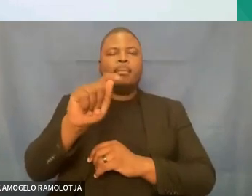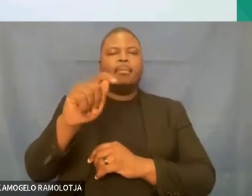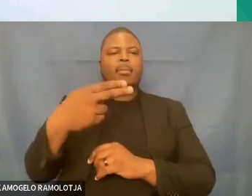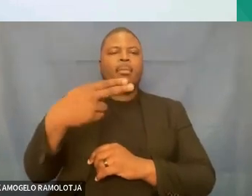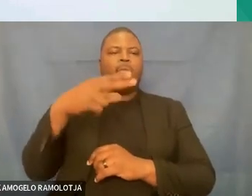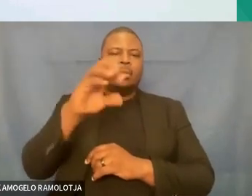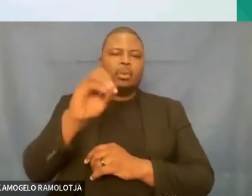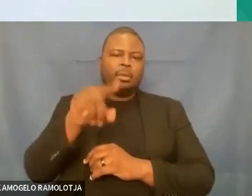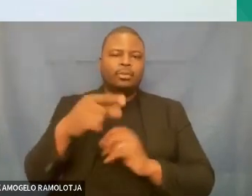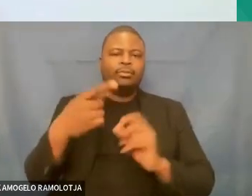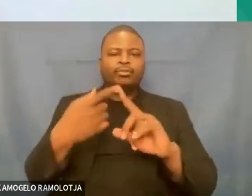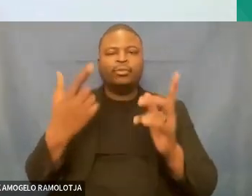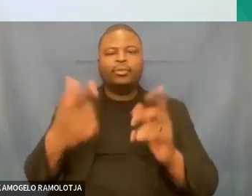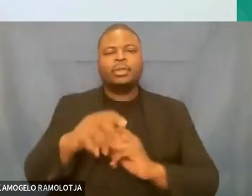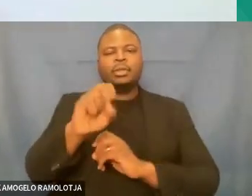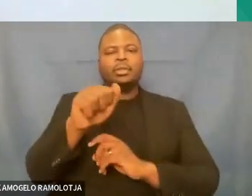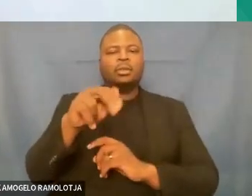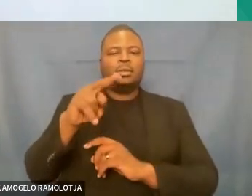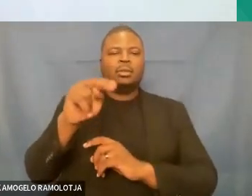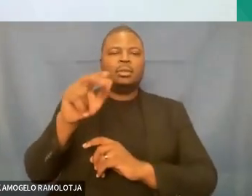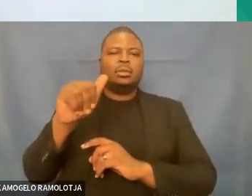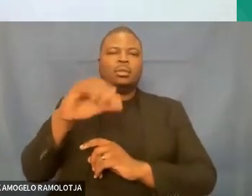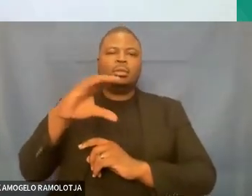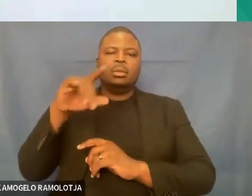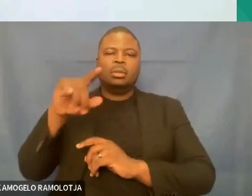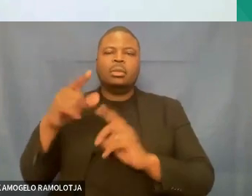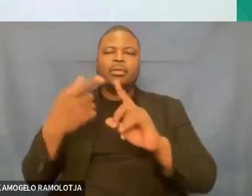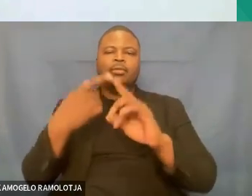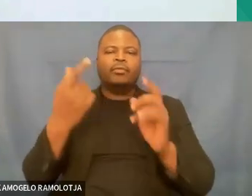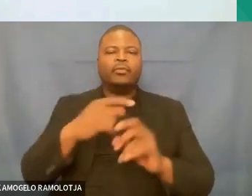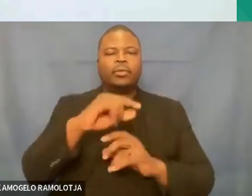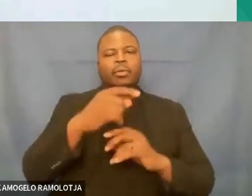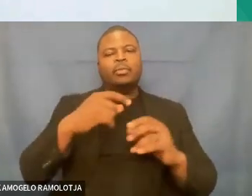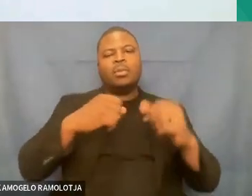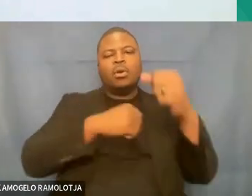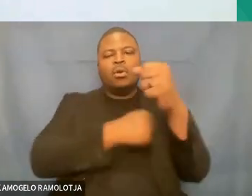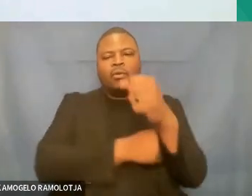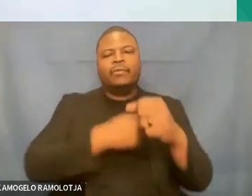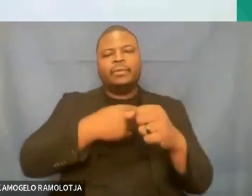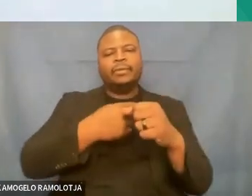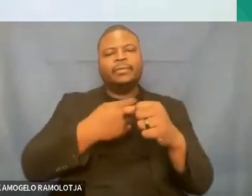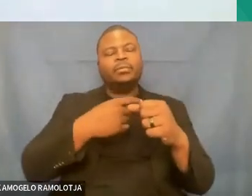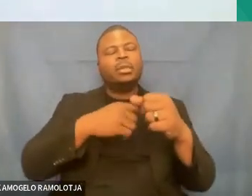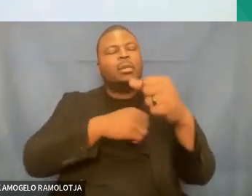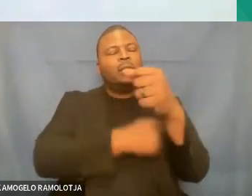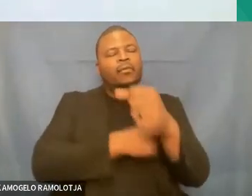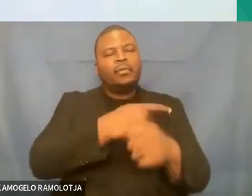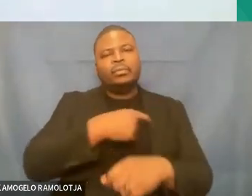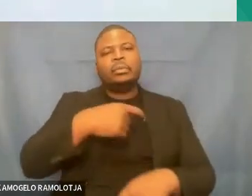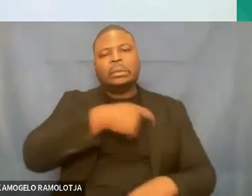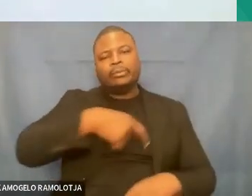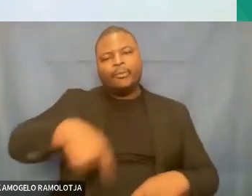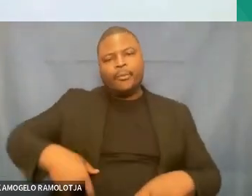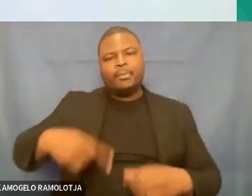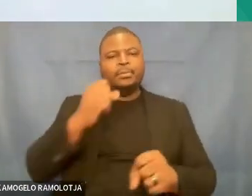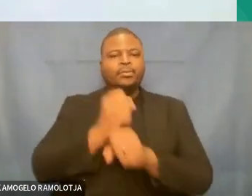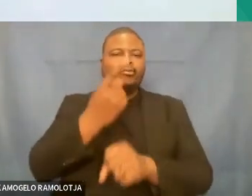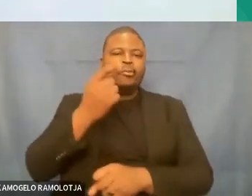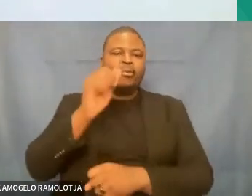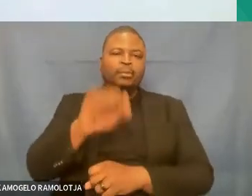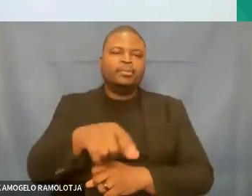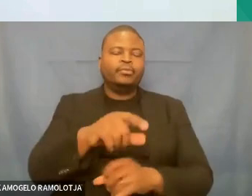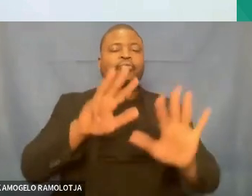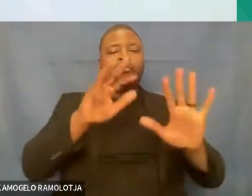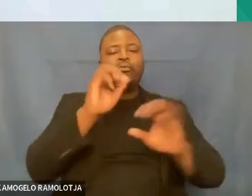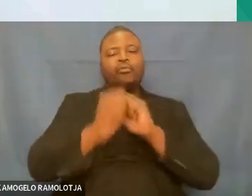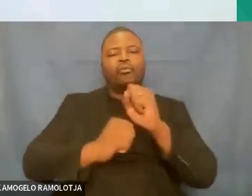Premier. Mmbatho is a public health leader and youth development specialist with 9 years of NGO